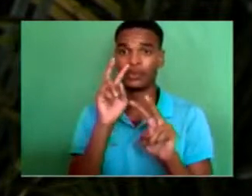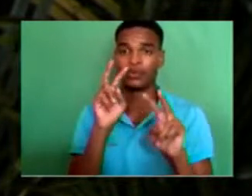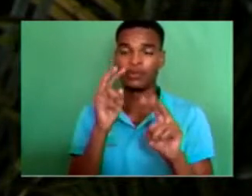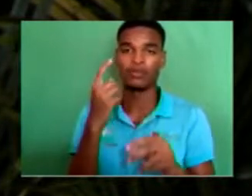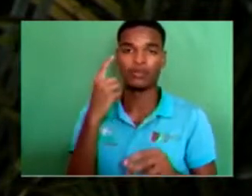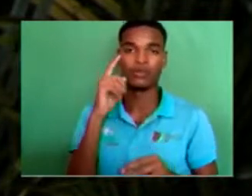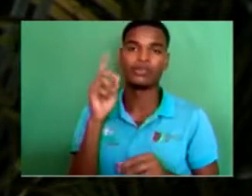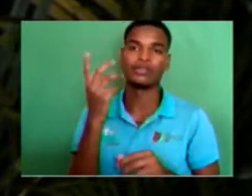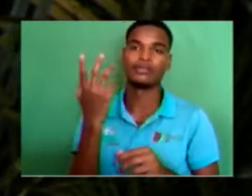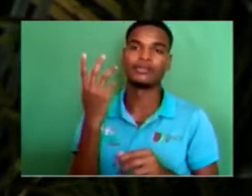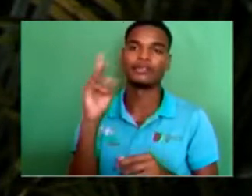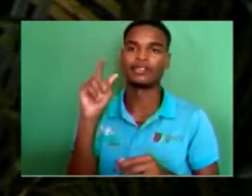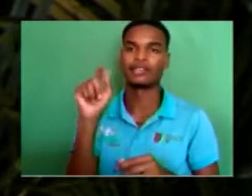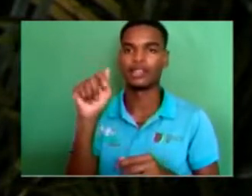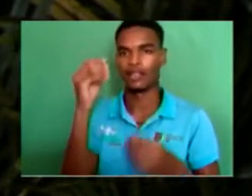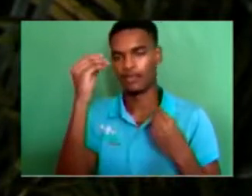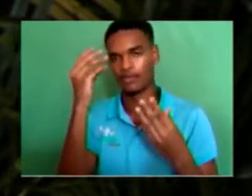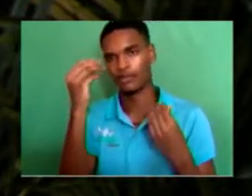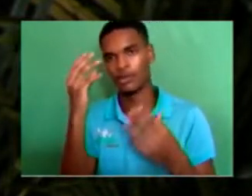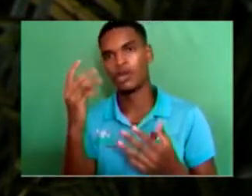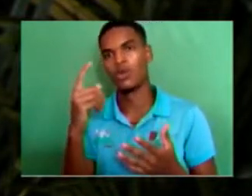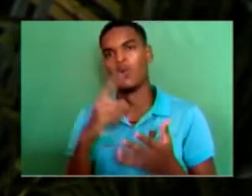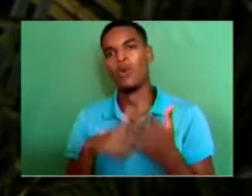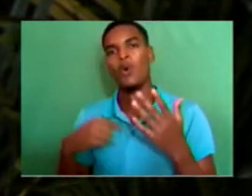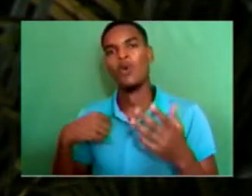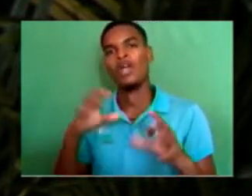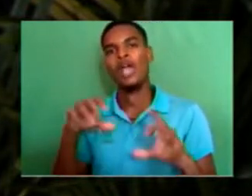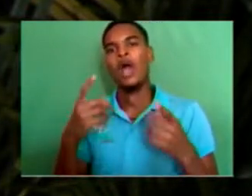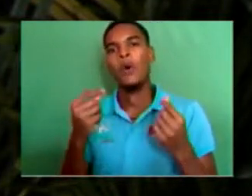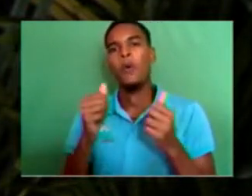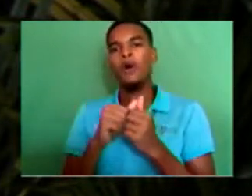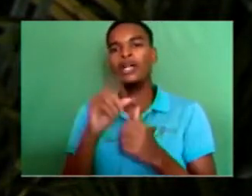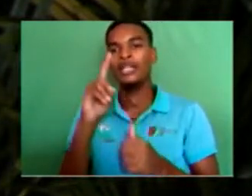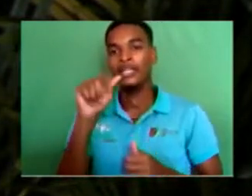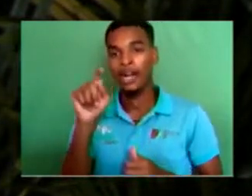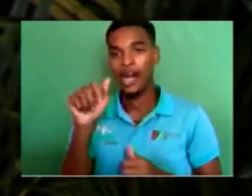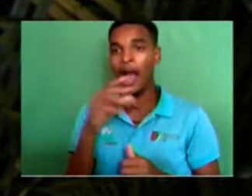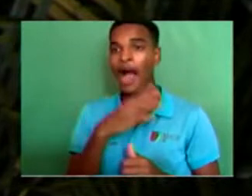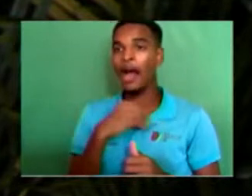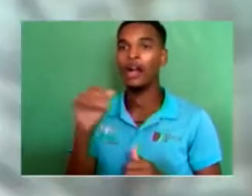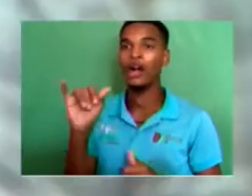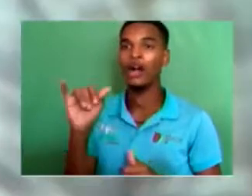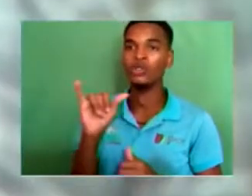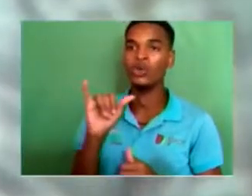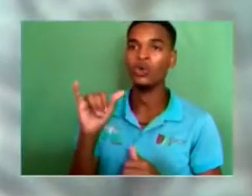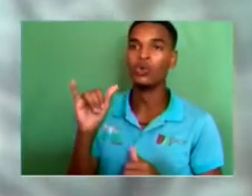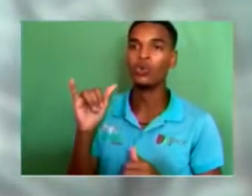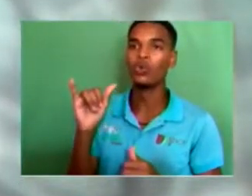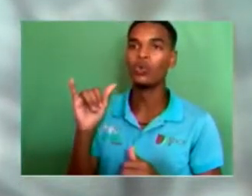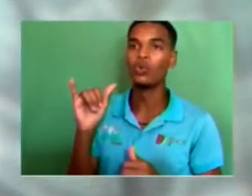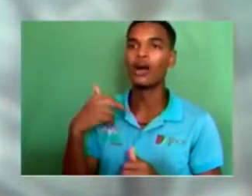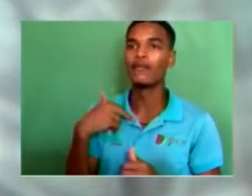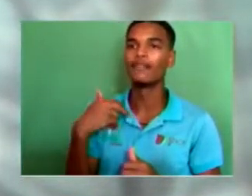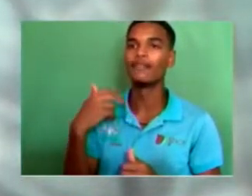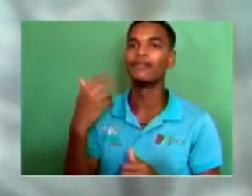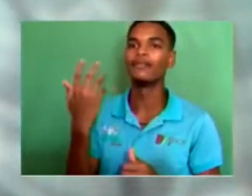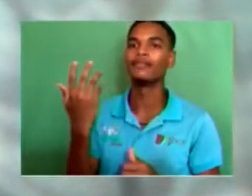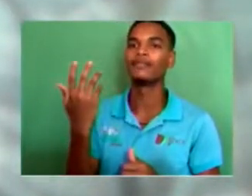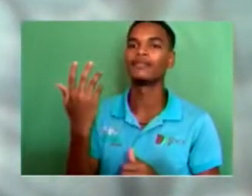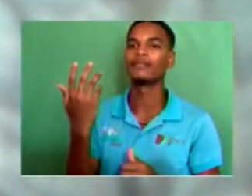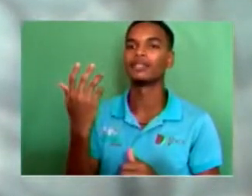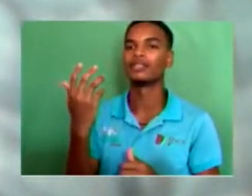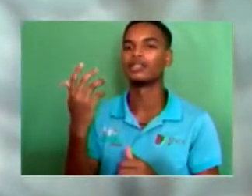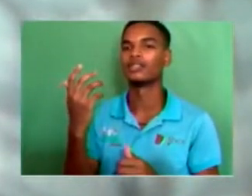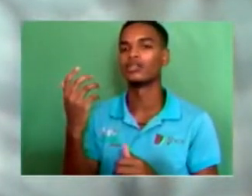what we could do with data. And we also have a platform that all this sits on. And those